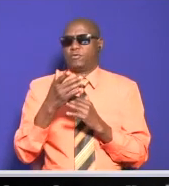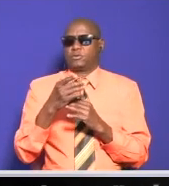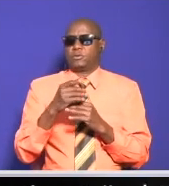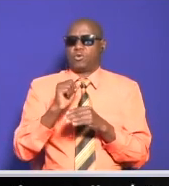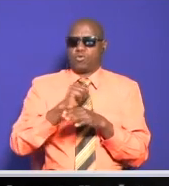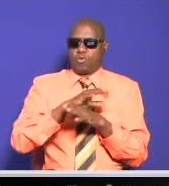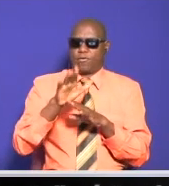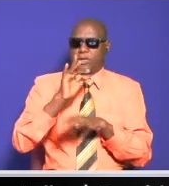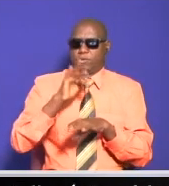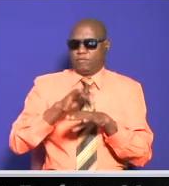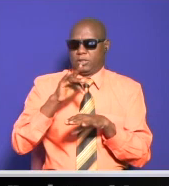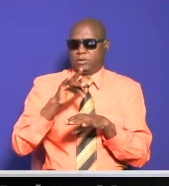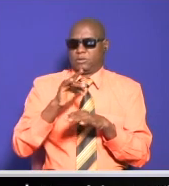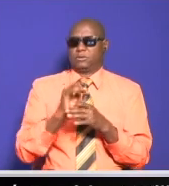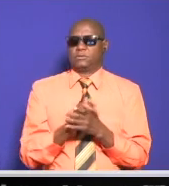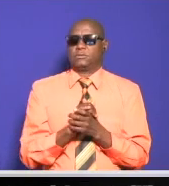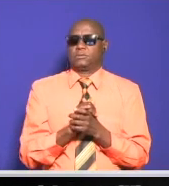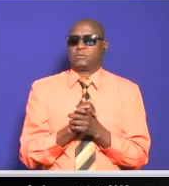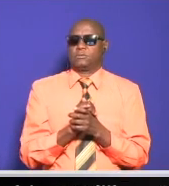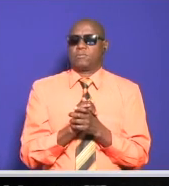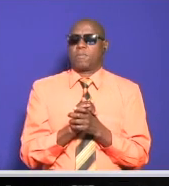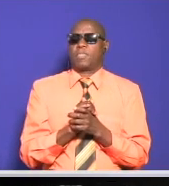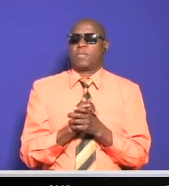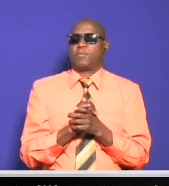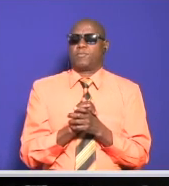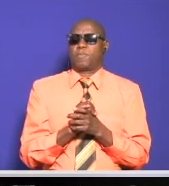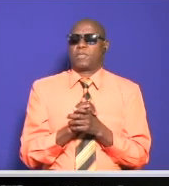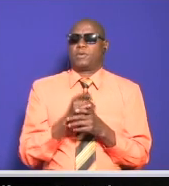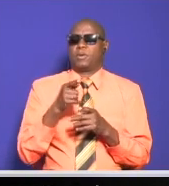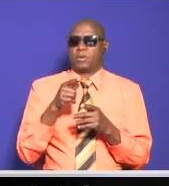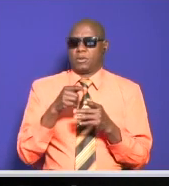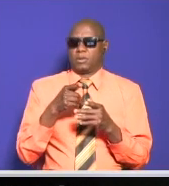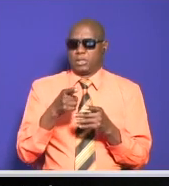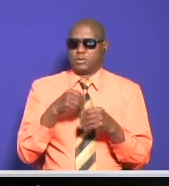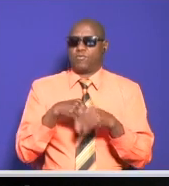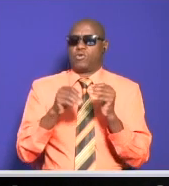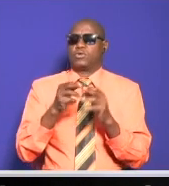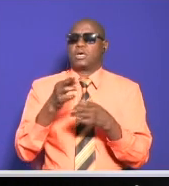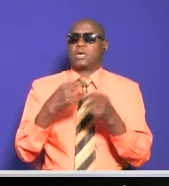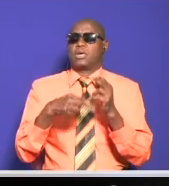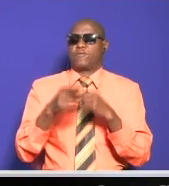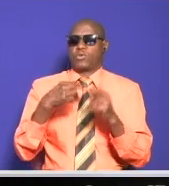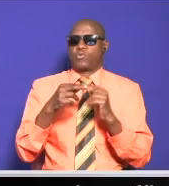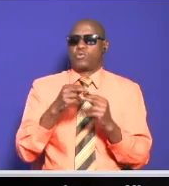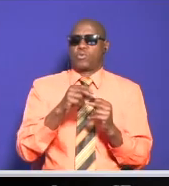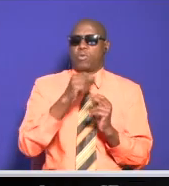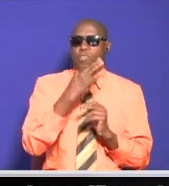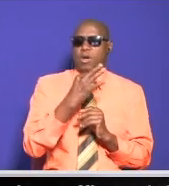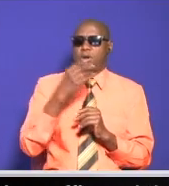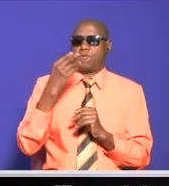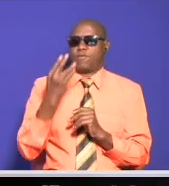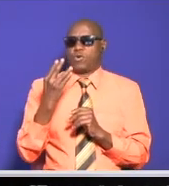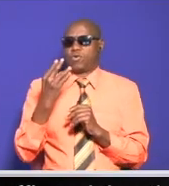of the COVID-19 pandemic. Hence, a review for the third and fourth year of the